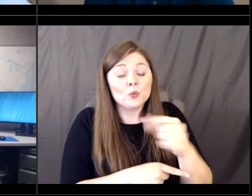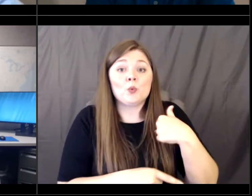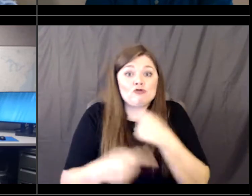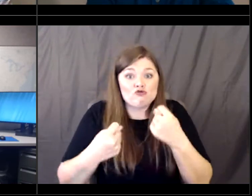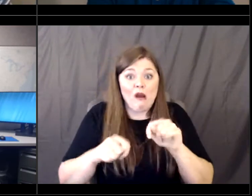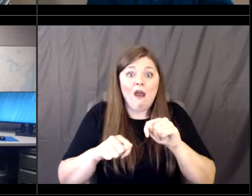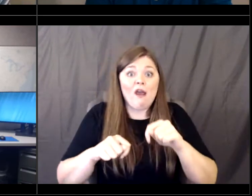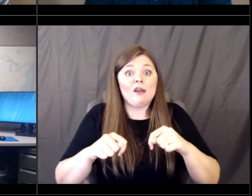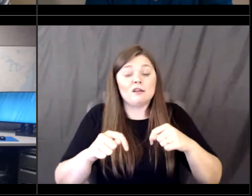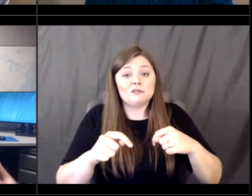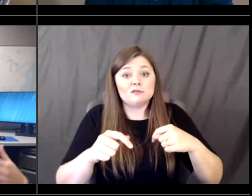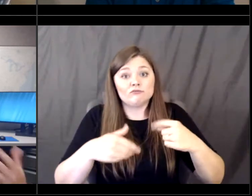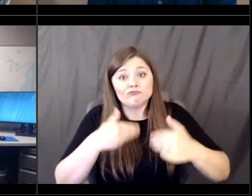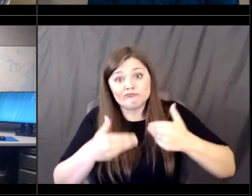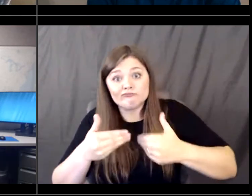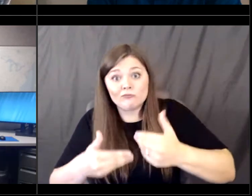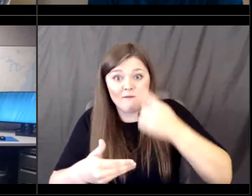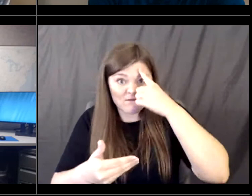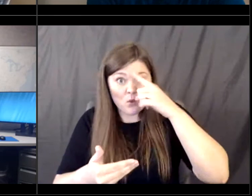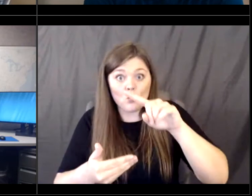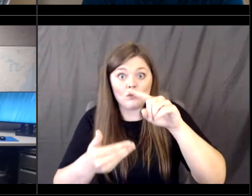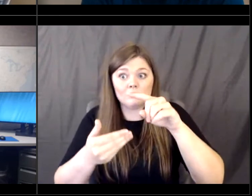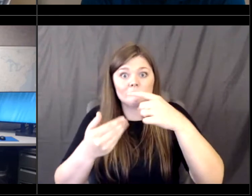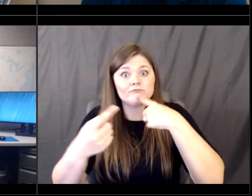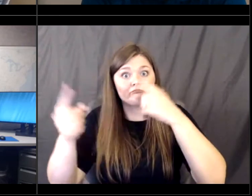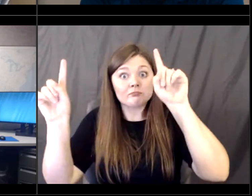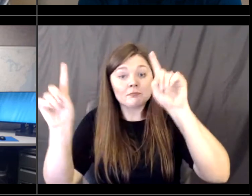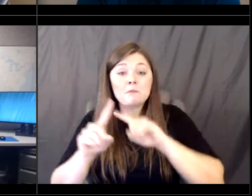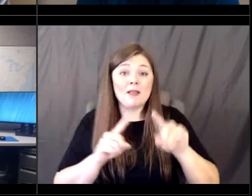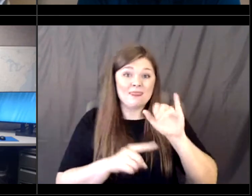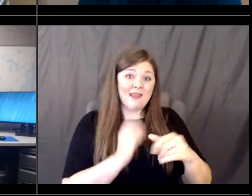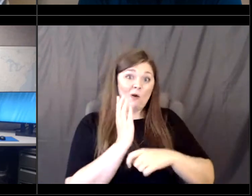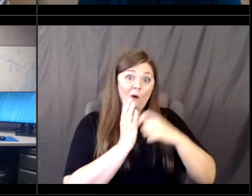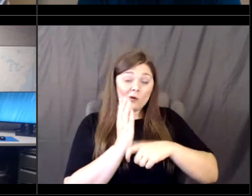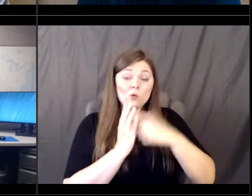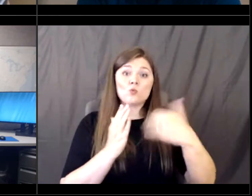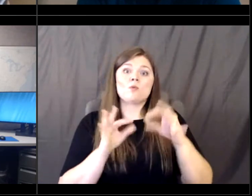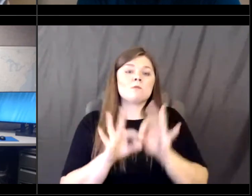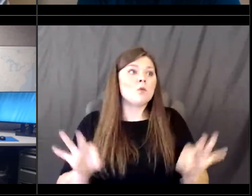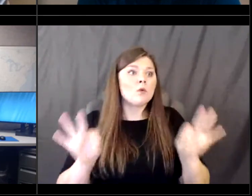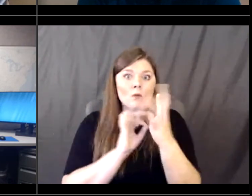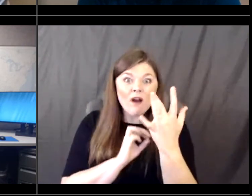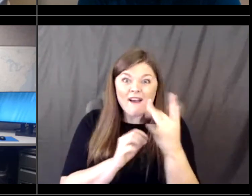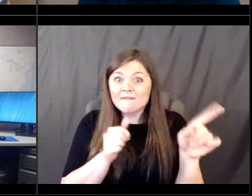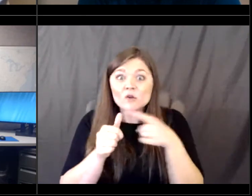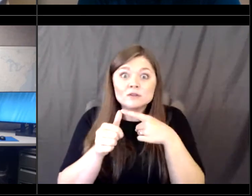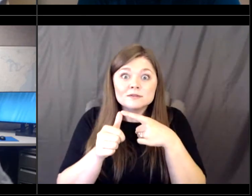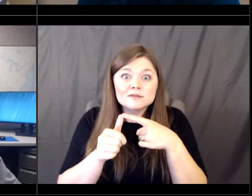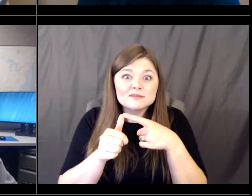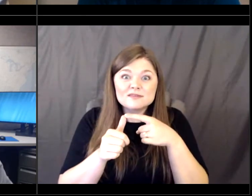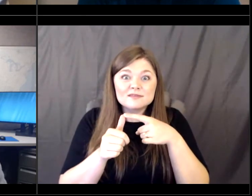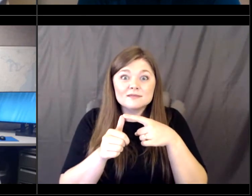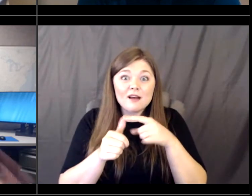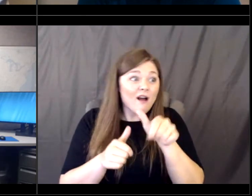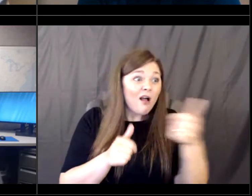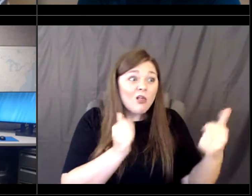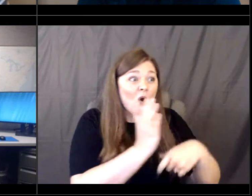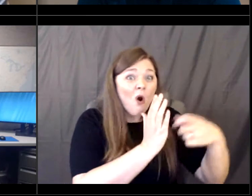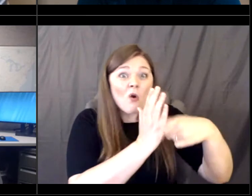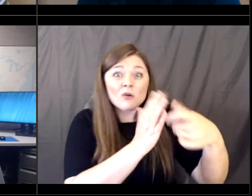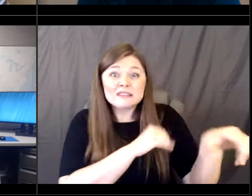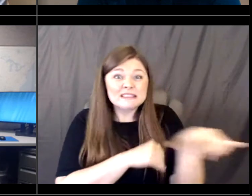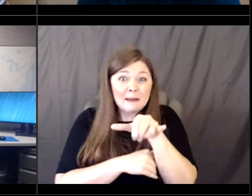why this JOM article is so important, is that it's the first of its kind. It shows that there's now a